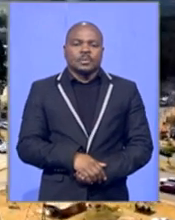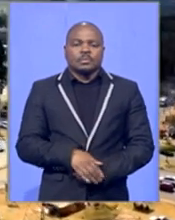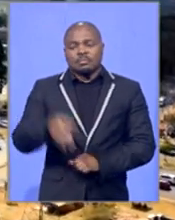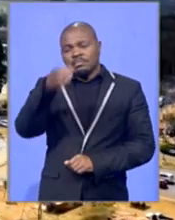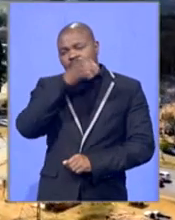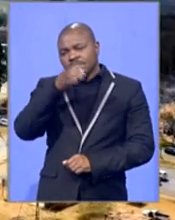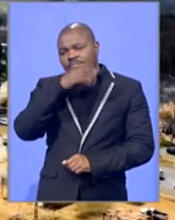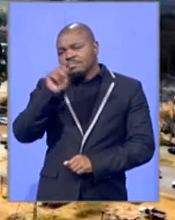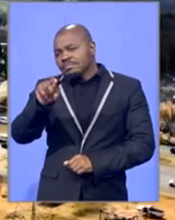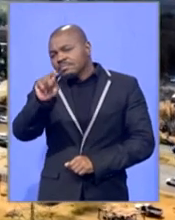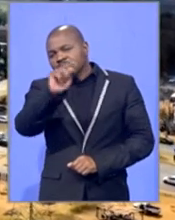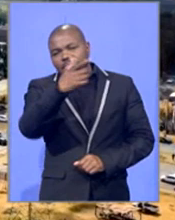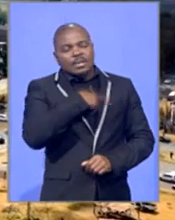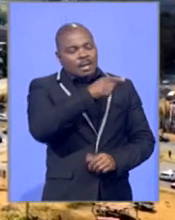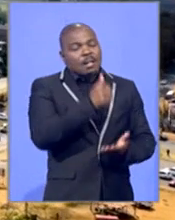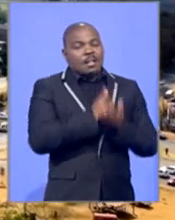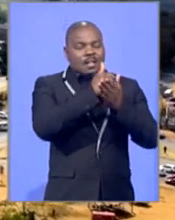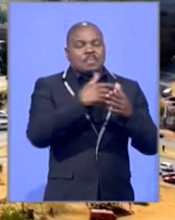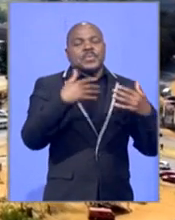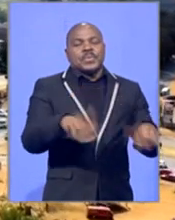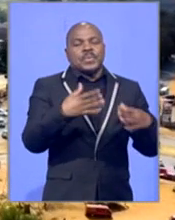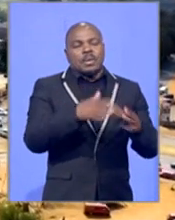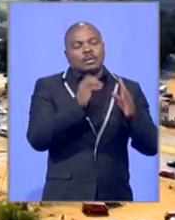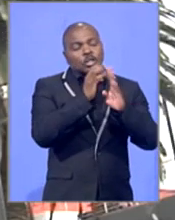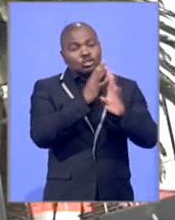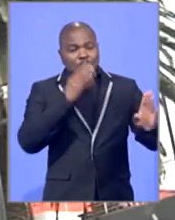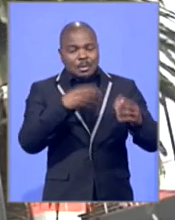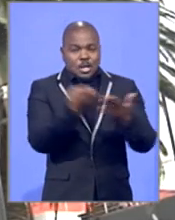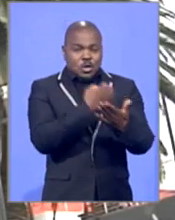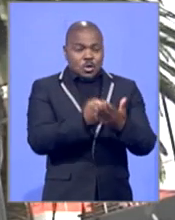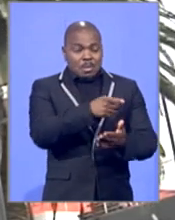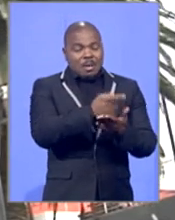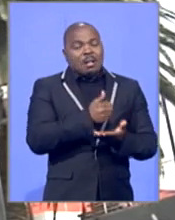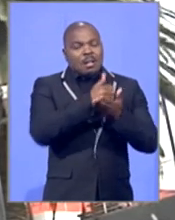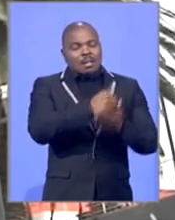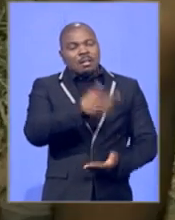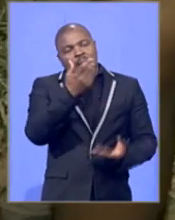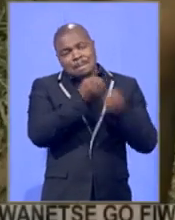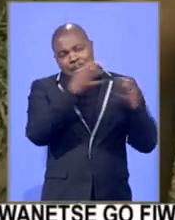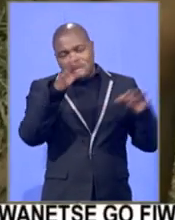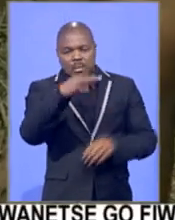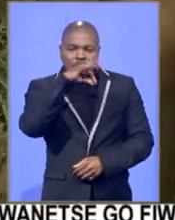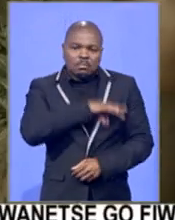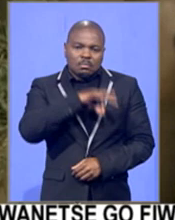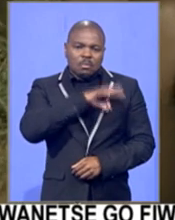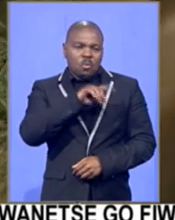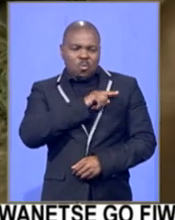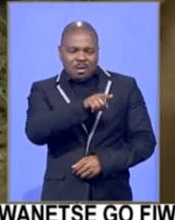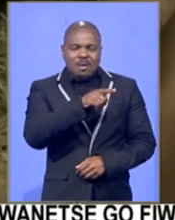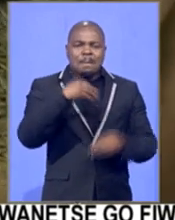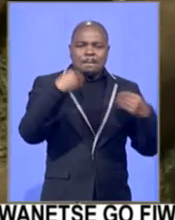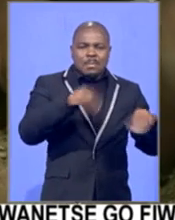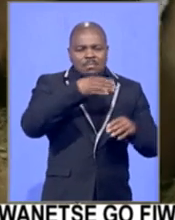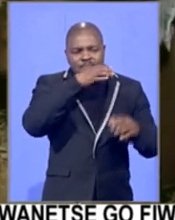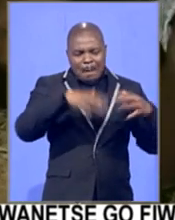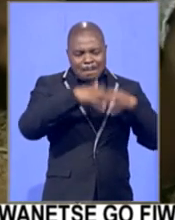di-taverne ke tse dingwe tsa dikokwane tsa ikonomi ya makeišeneng ke mothopo o mogolo wa letseno la batho ba bantsi ka ge go le bonolo go tsena